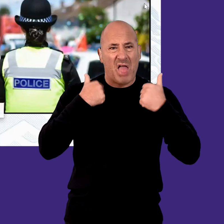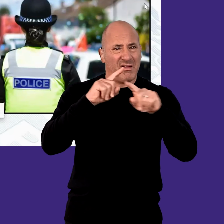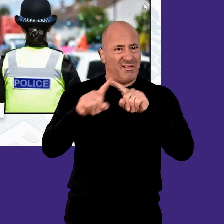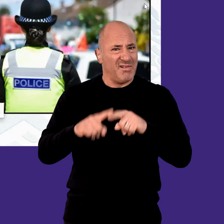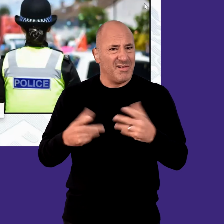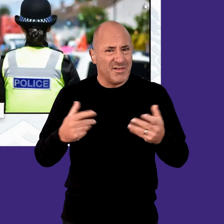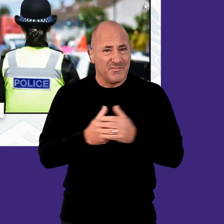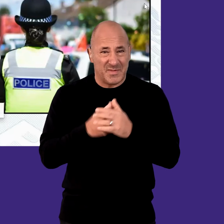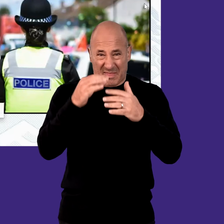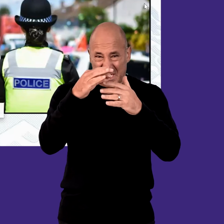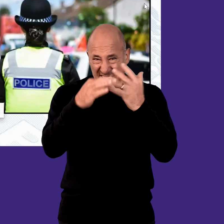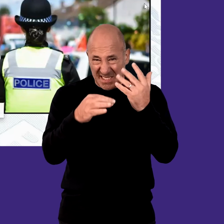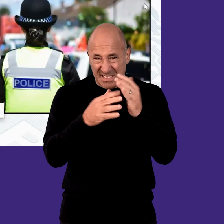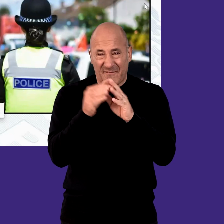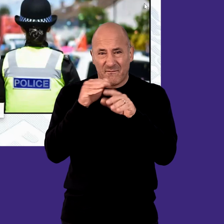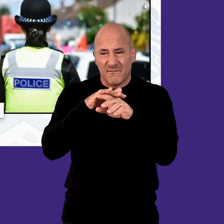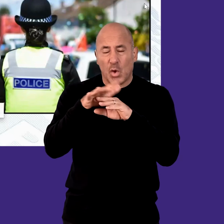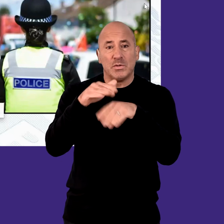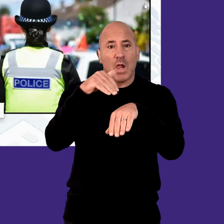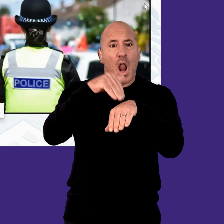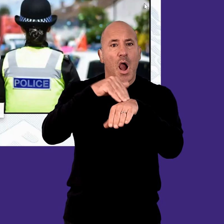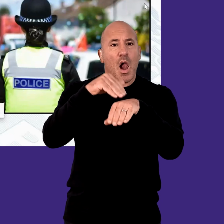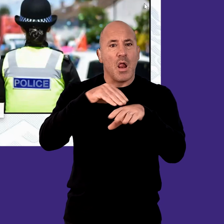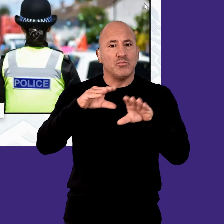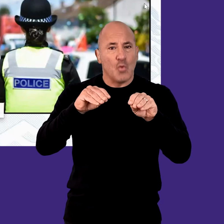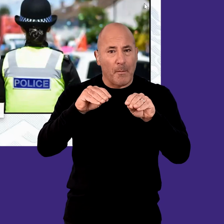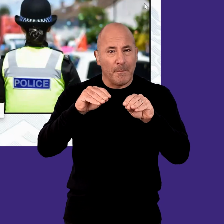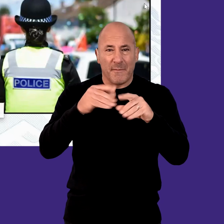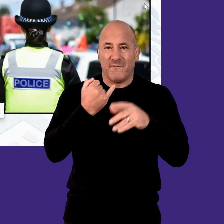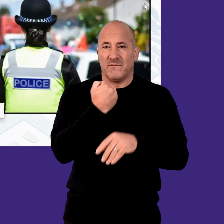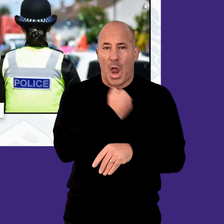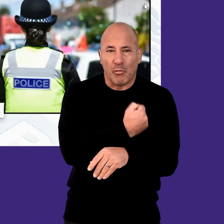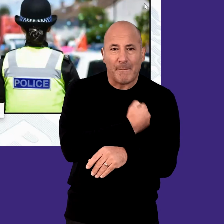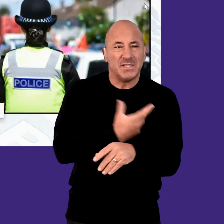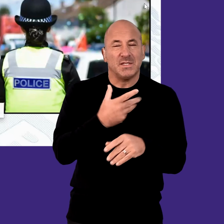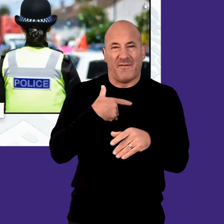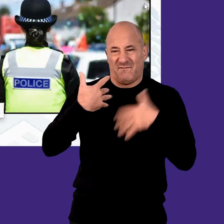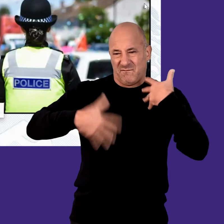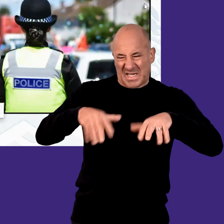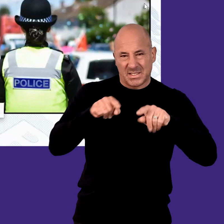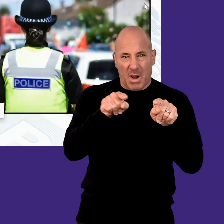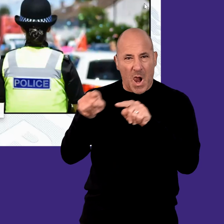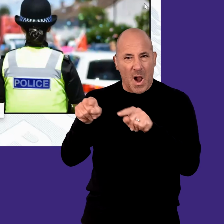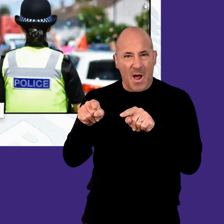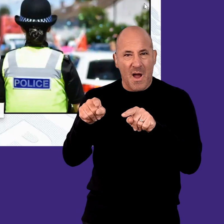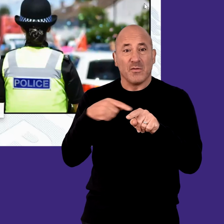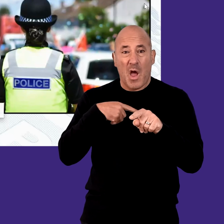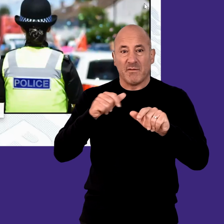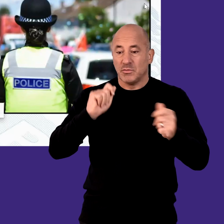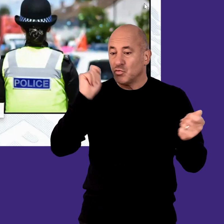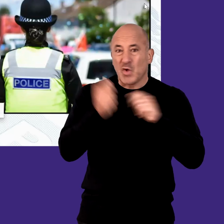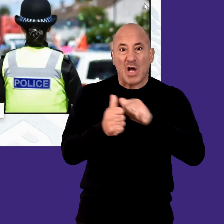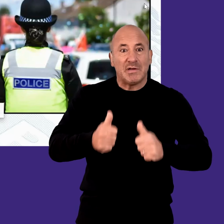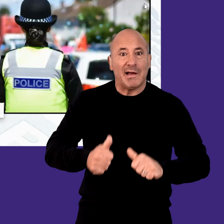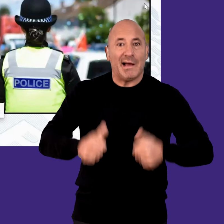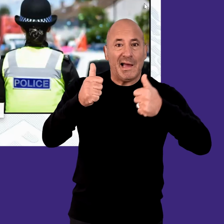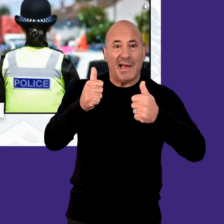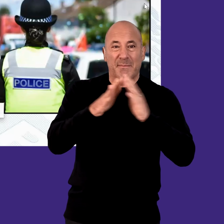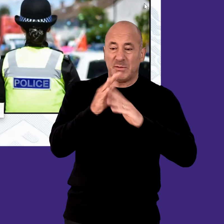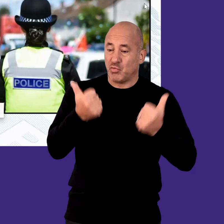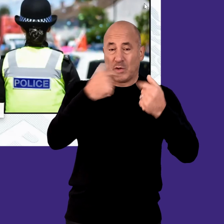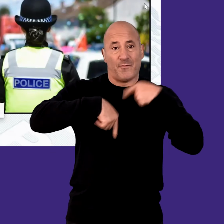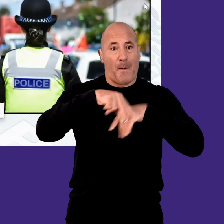improve. They're all factors that can influence offending, they can influence vulnerability and victimisation. And so if we can bring about positive change in